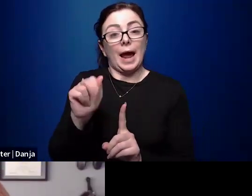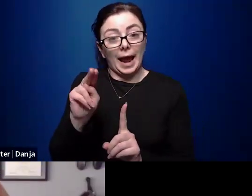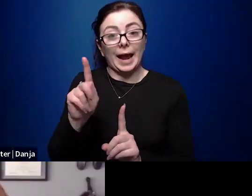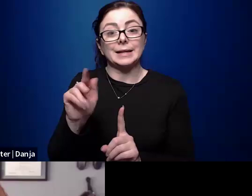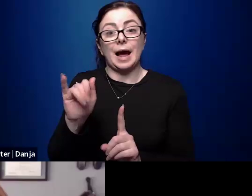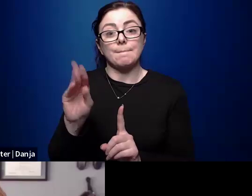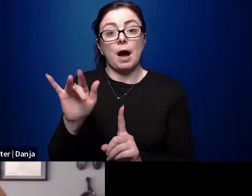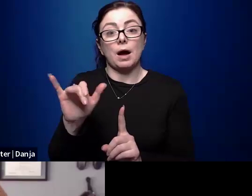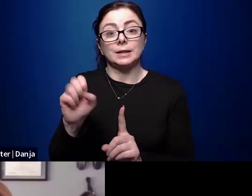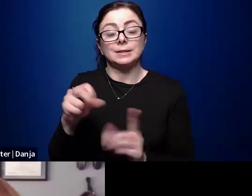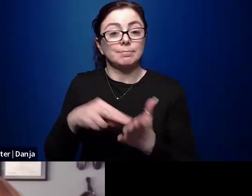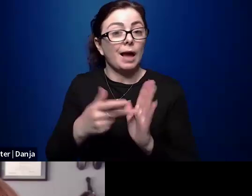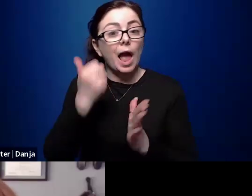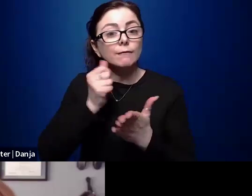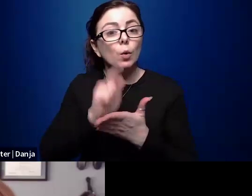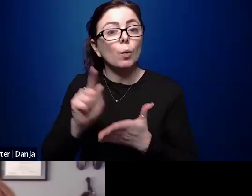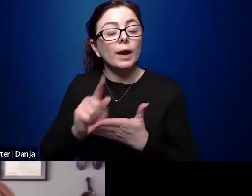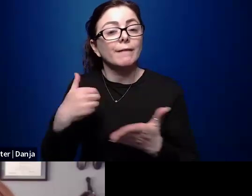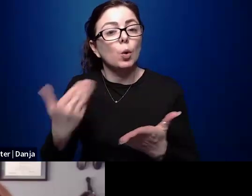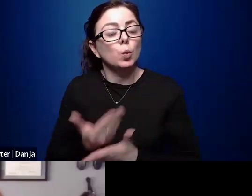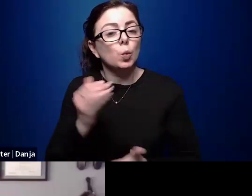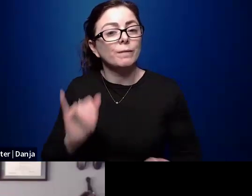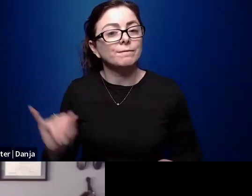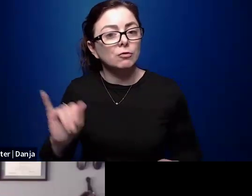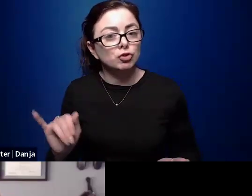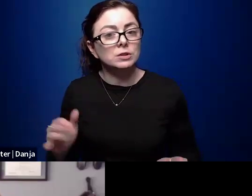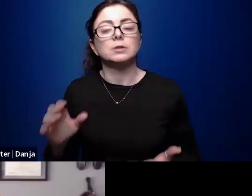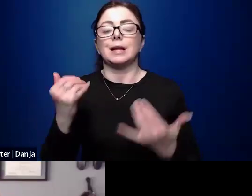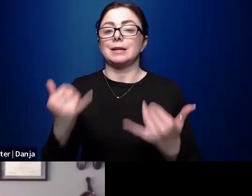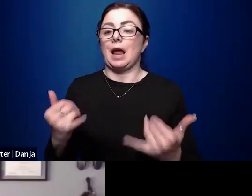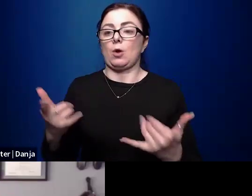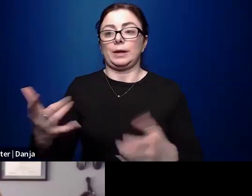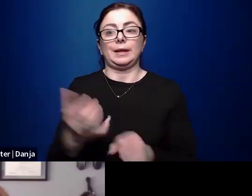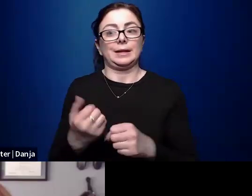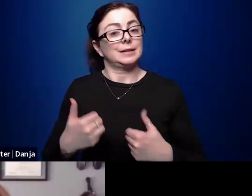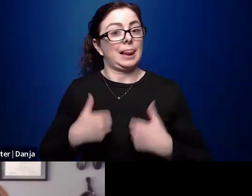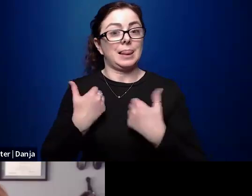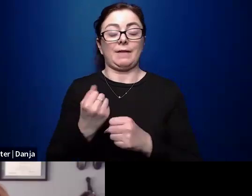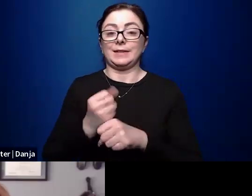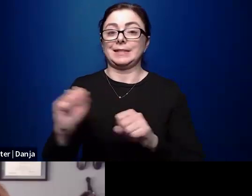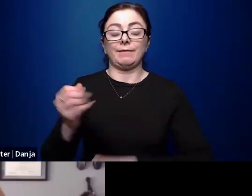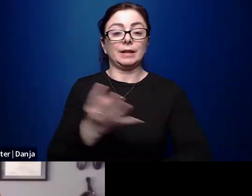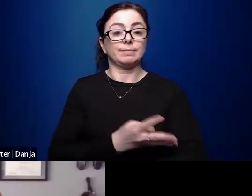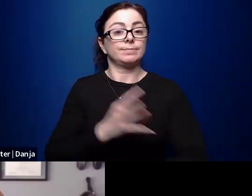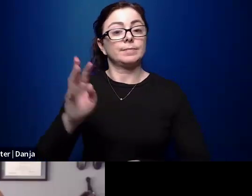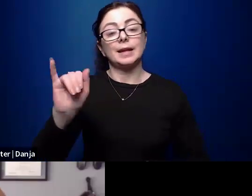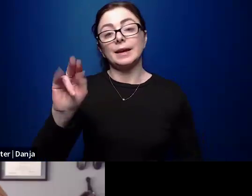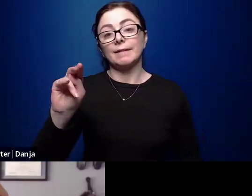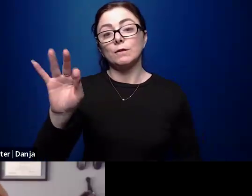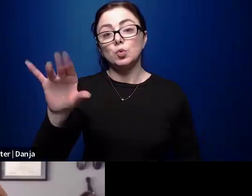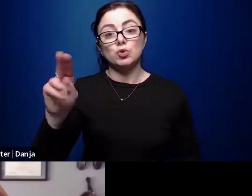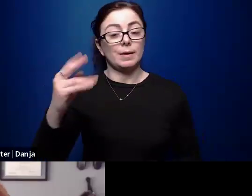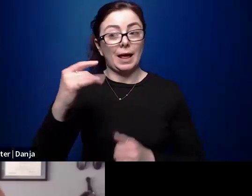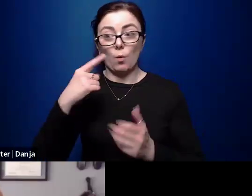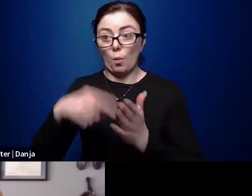we'd have a new infection. And now he receives life-saving transfusions every single month because of the time we